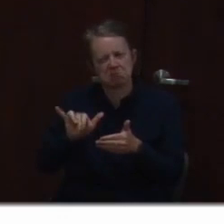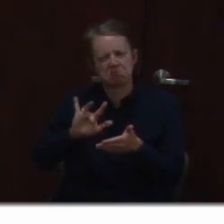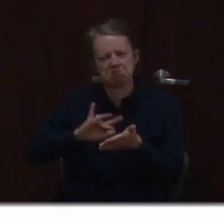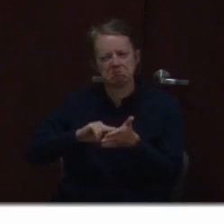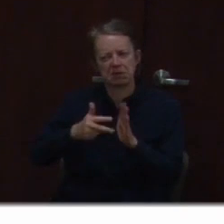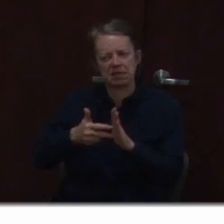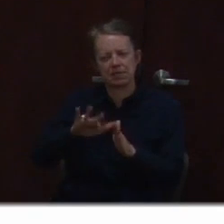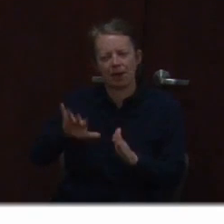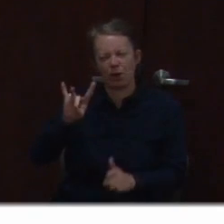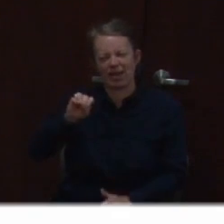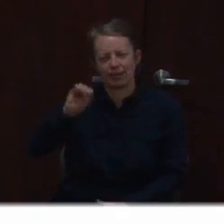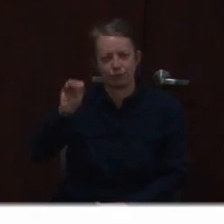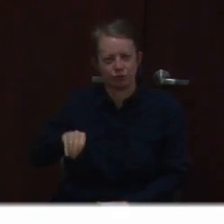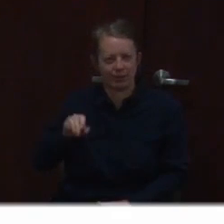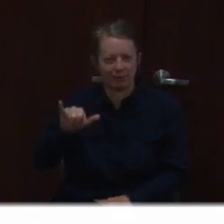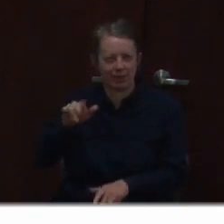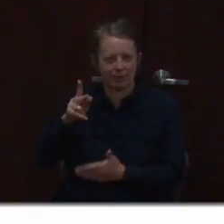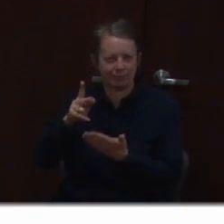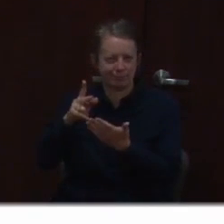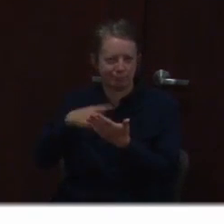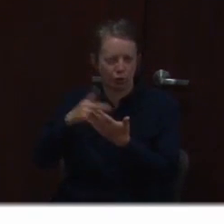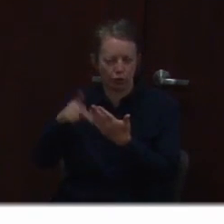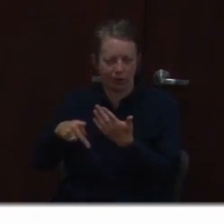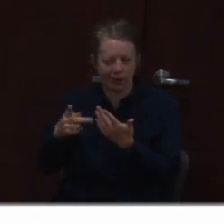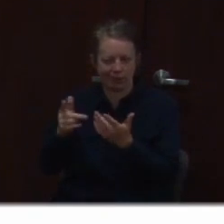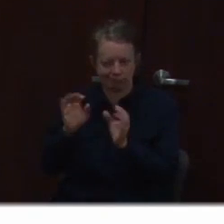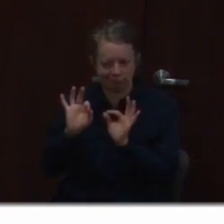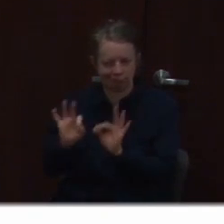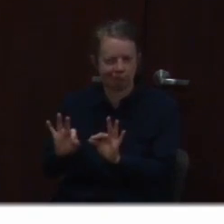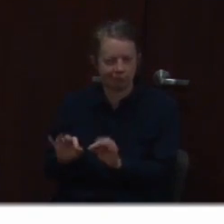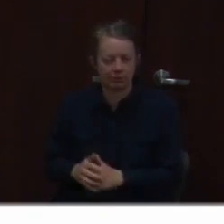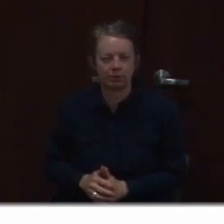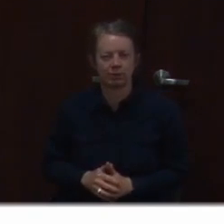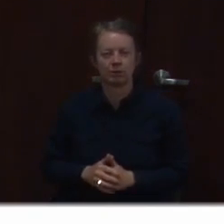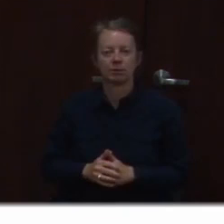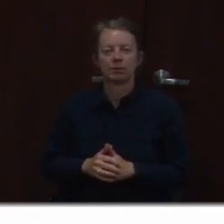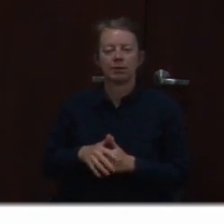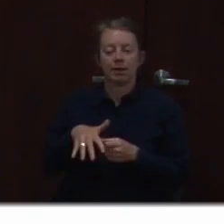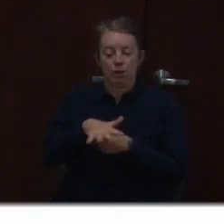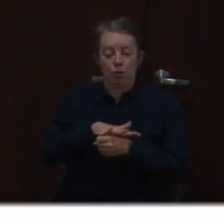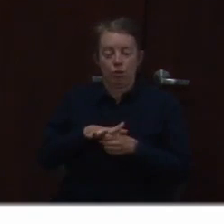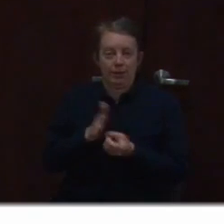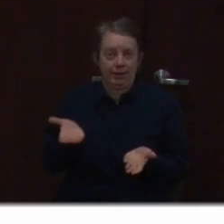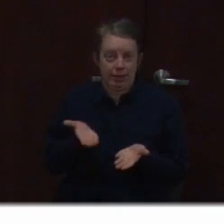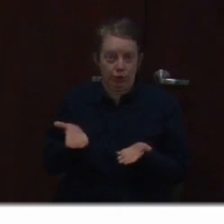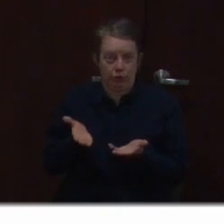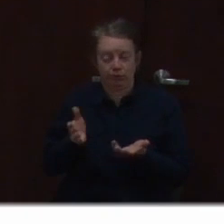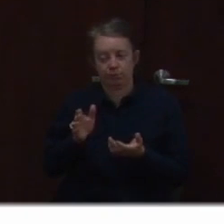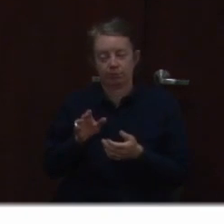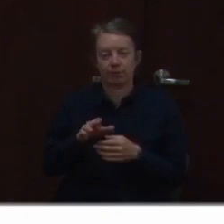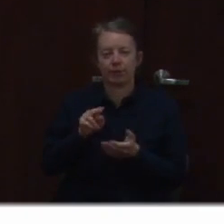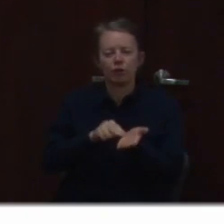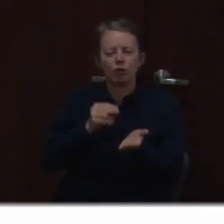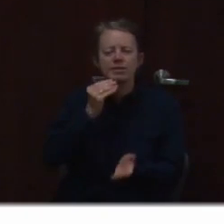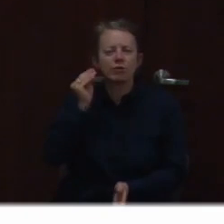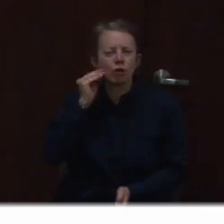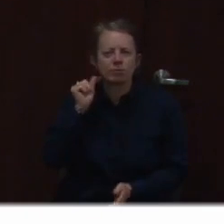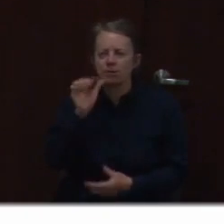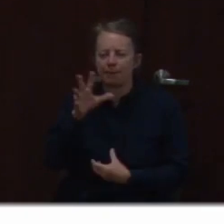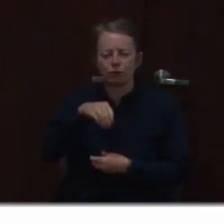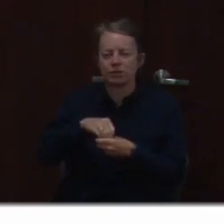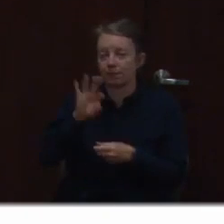that allocation to that program. And locally, for those long-term care facilities that did not participate in the